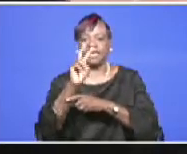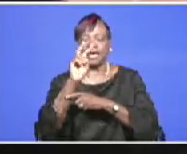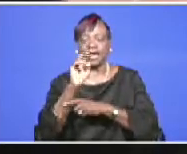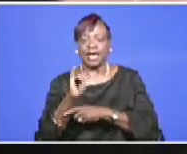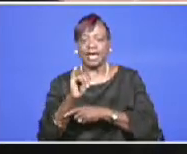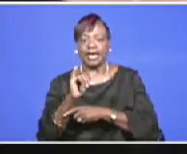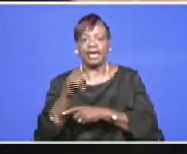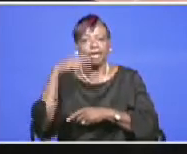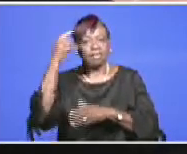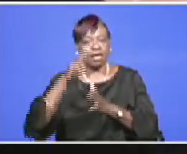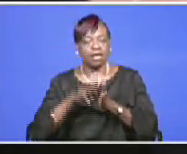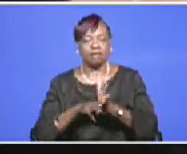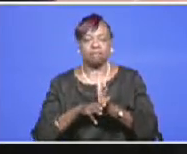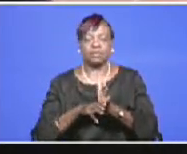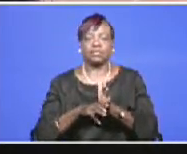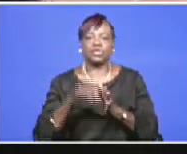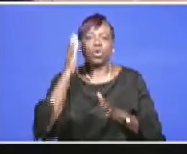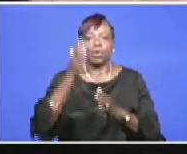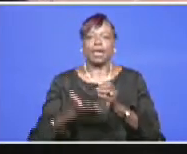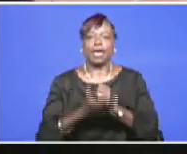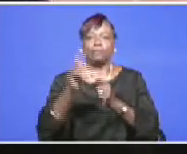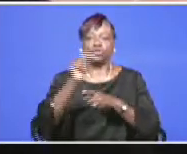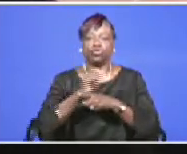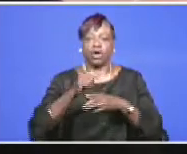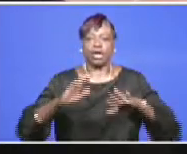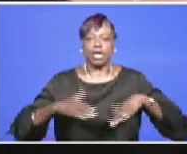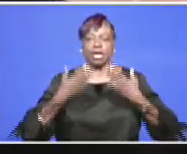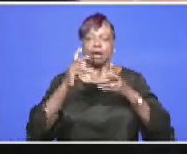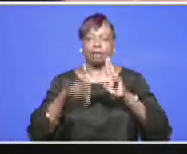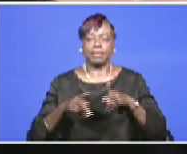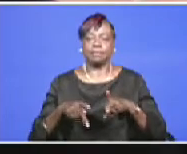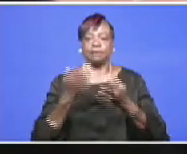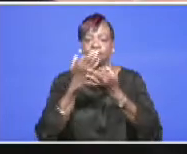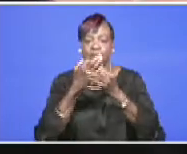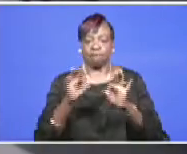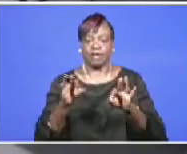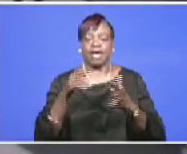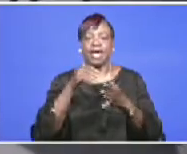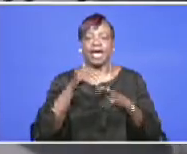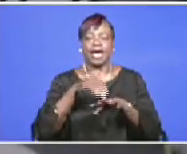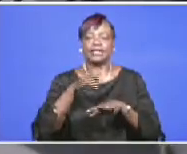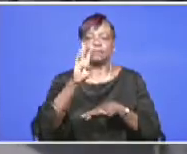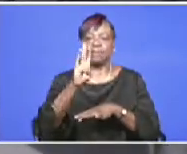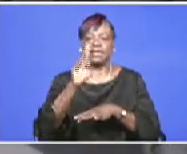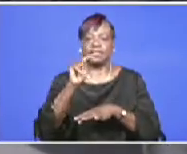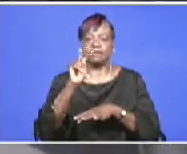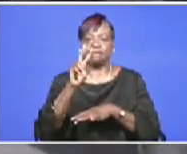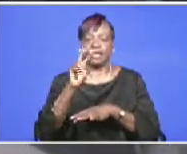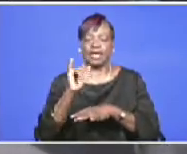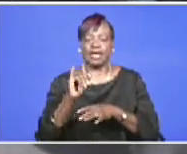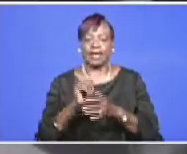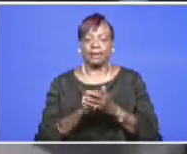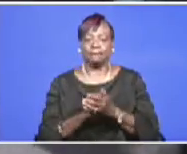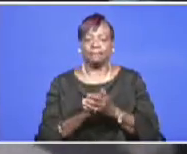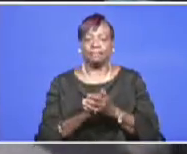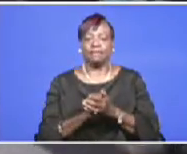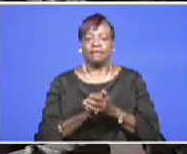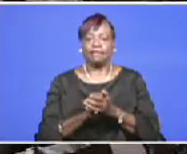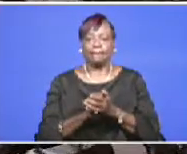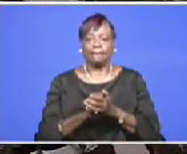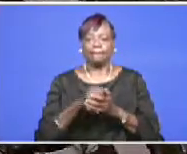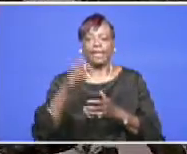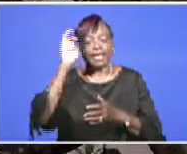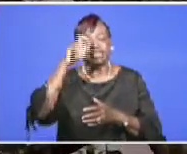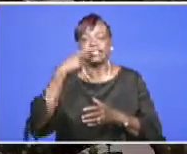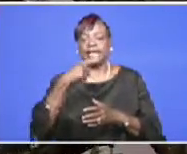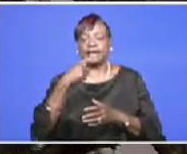to BTVI to help train young people. So there are opportunities out there. The Minister of Labor says the economy is doing well,